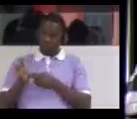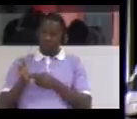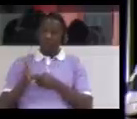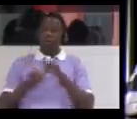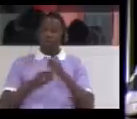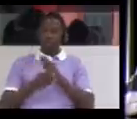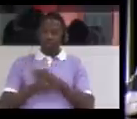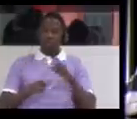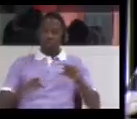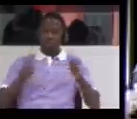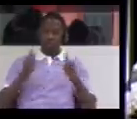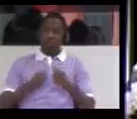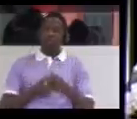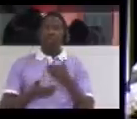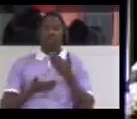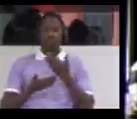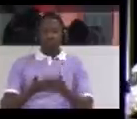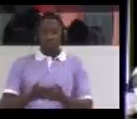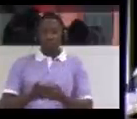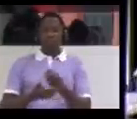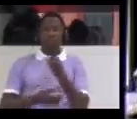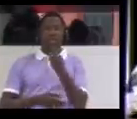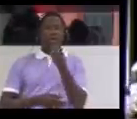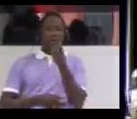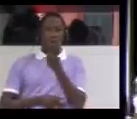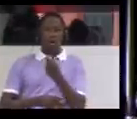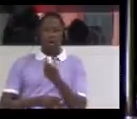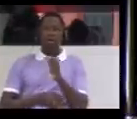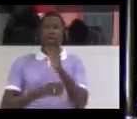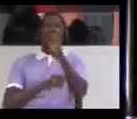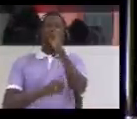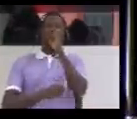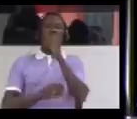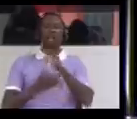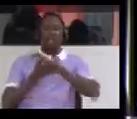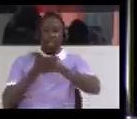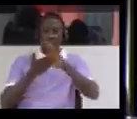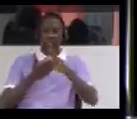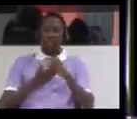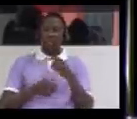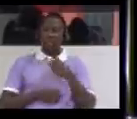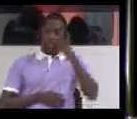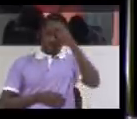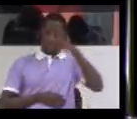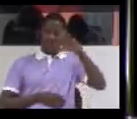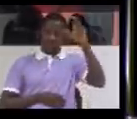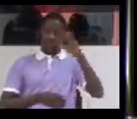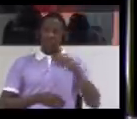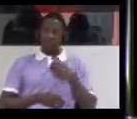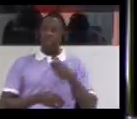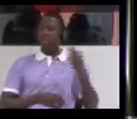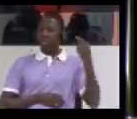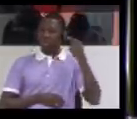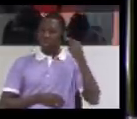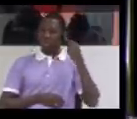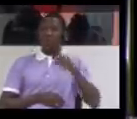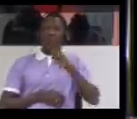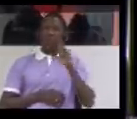Just speak clearly to the hearing of the entire commission so that we can hear what you're going to tell